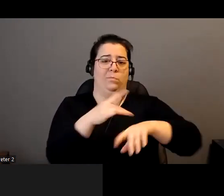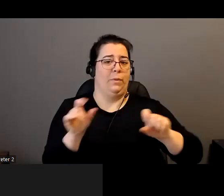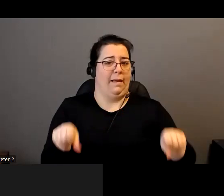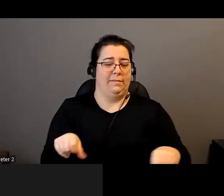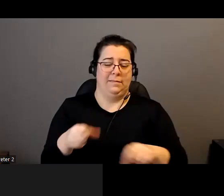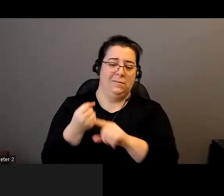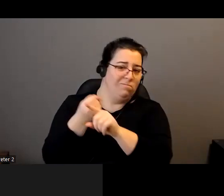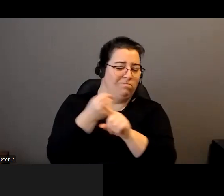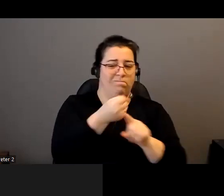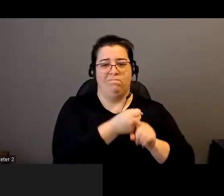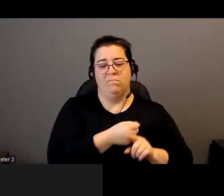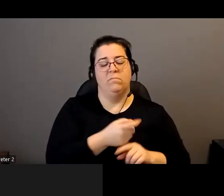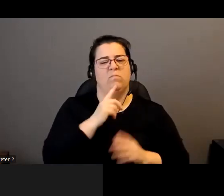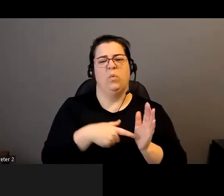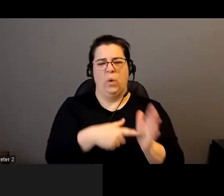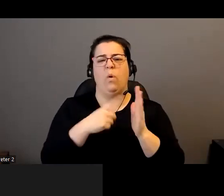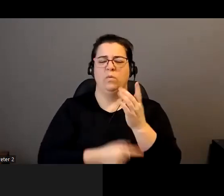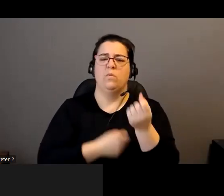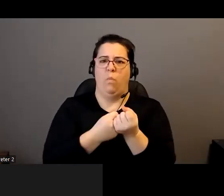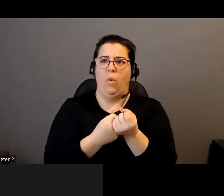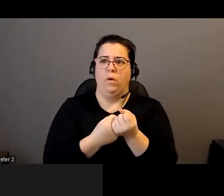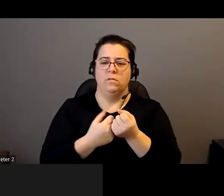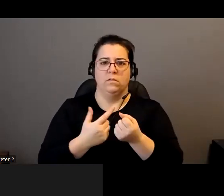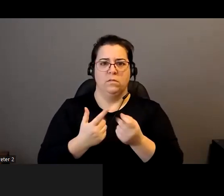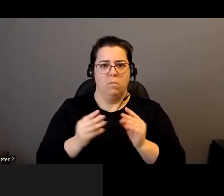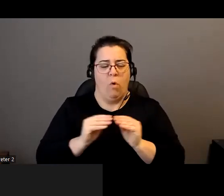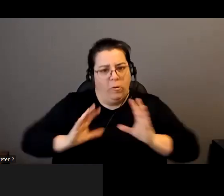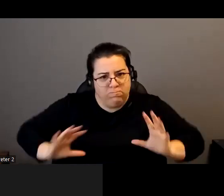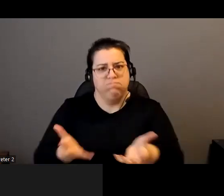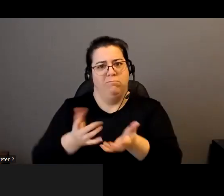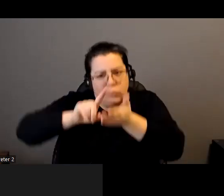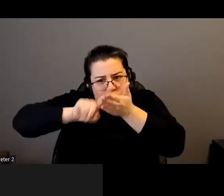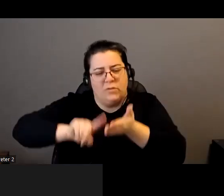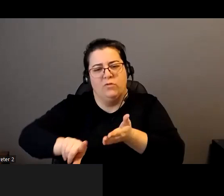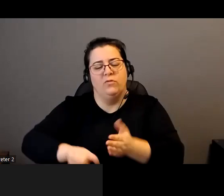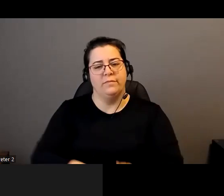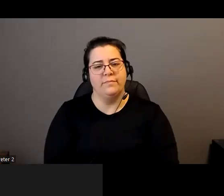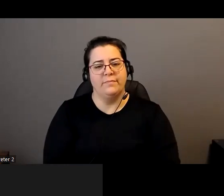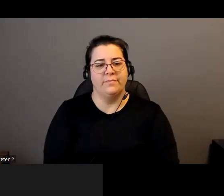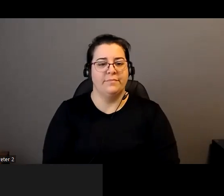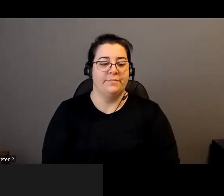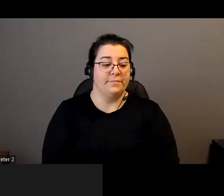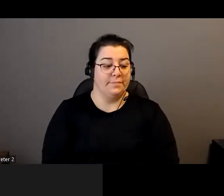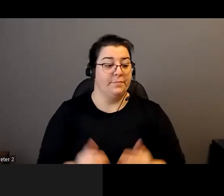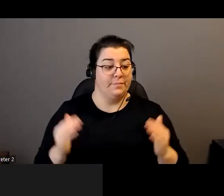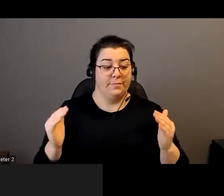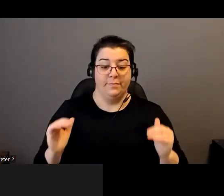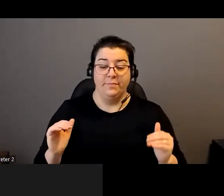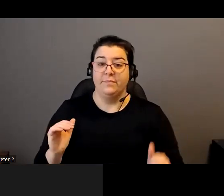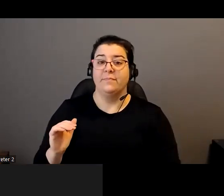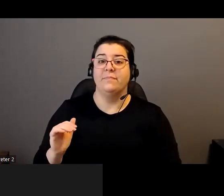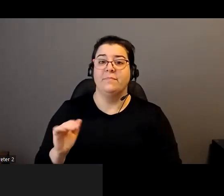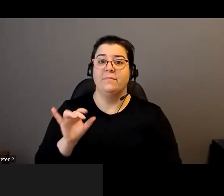supportive of research across all of the groups. Thanks. I know there was a comment just about, lack of